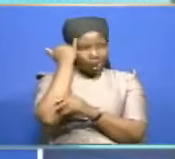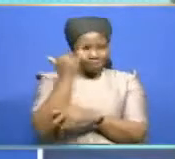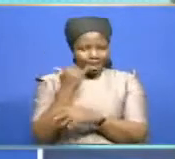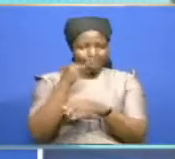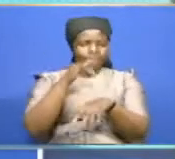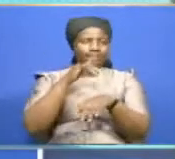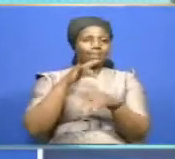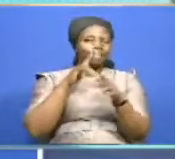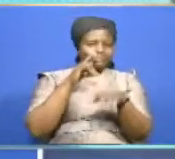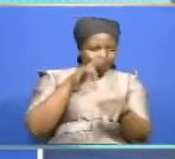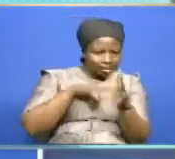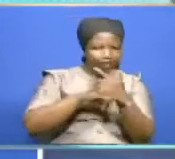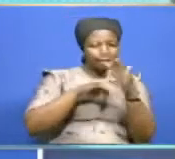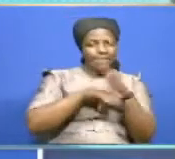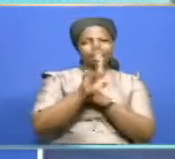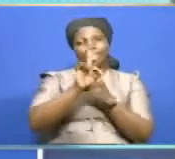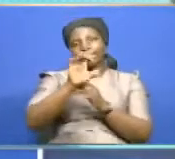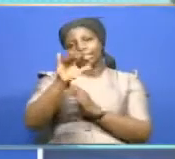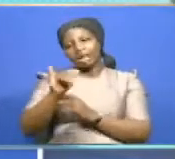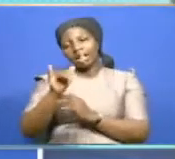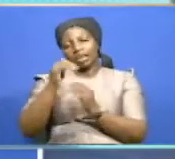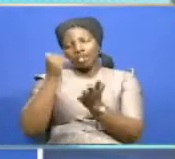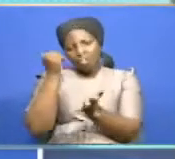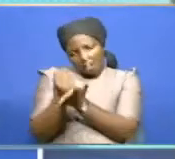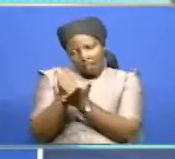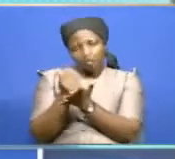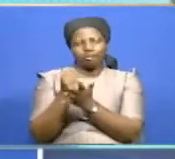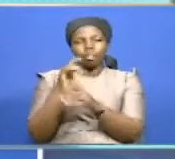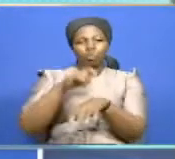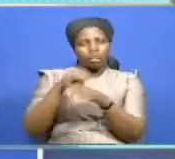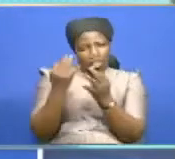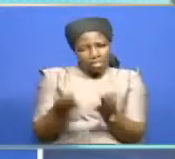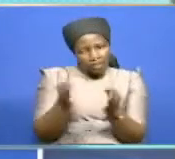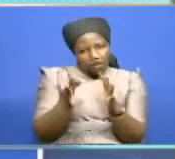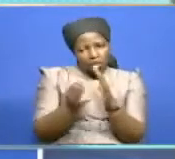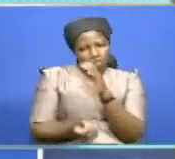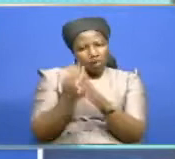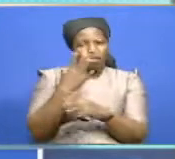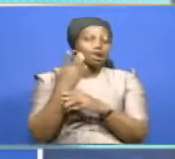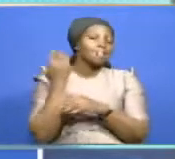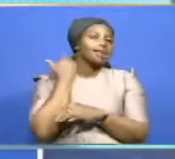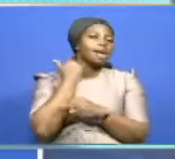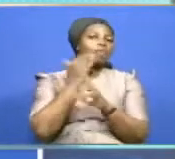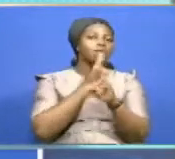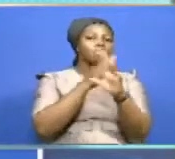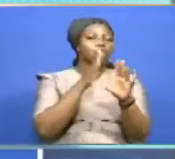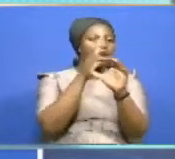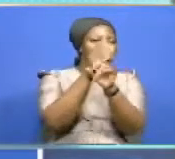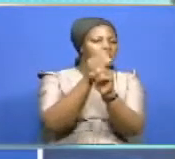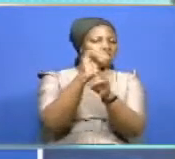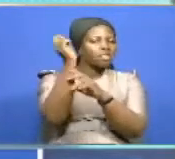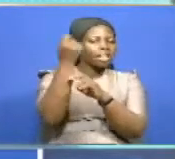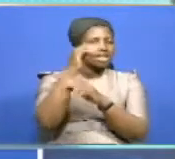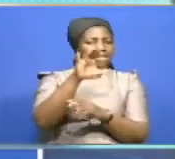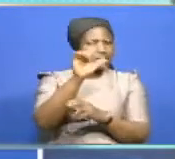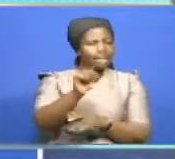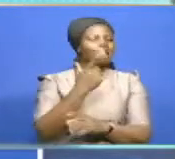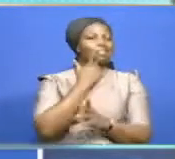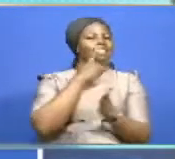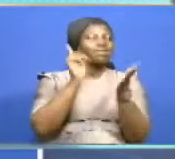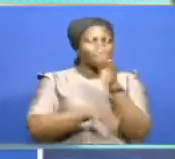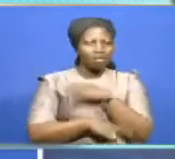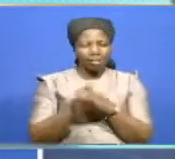Criminal Investigations headquarters during the official launch of the Crime Reporters Association of Kenya, CS Mucheru said